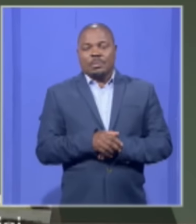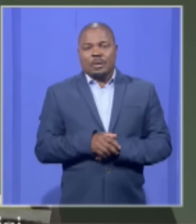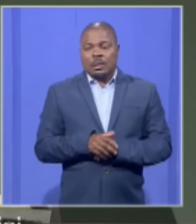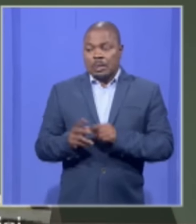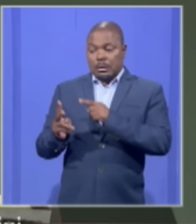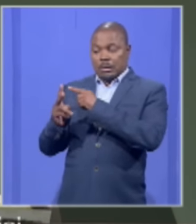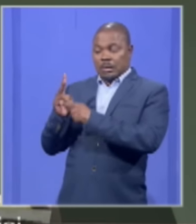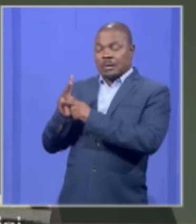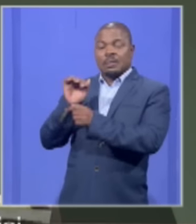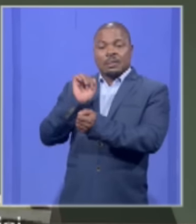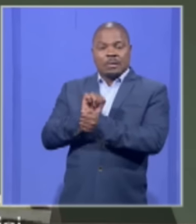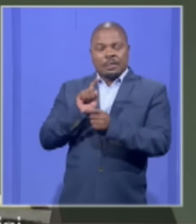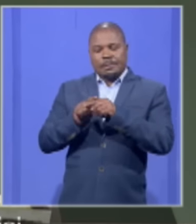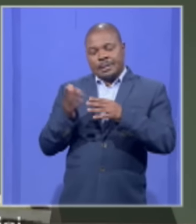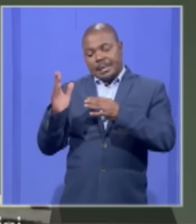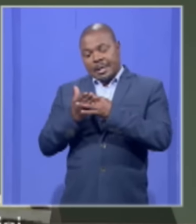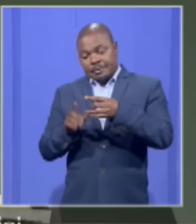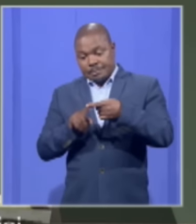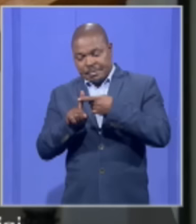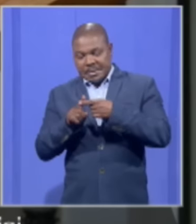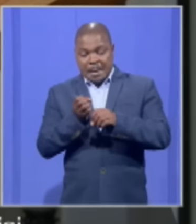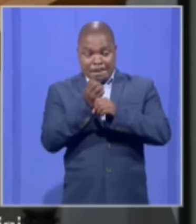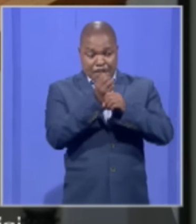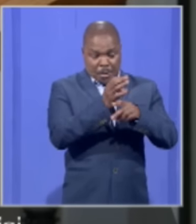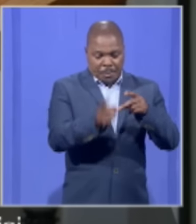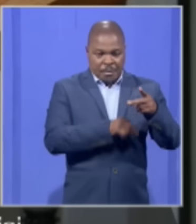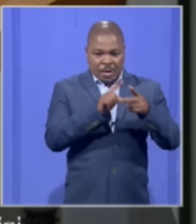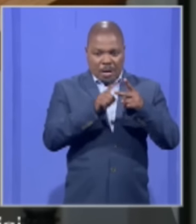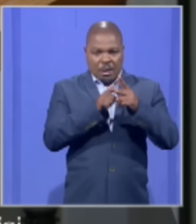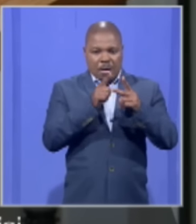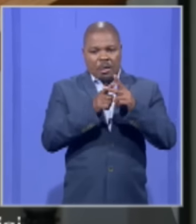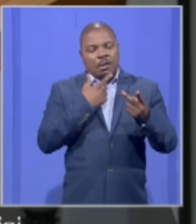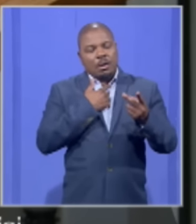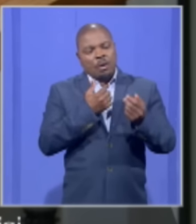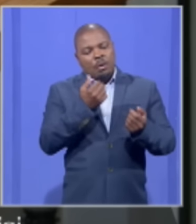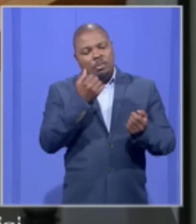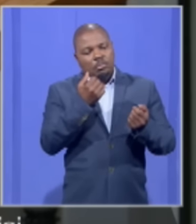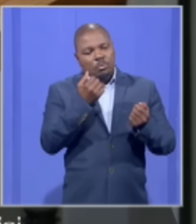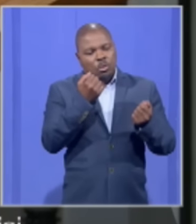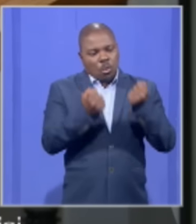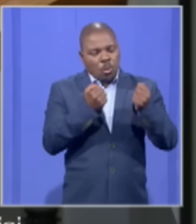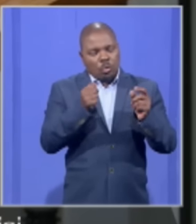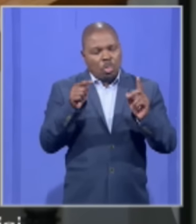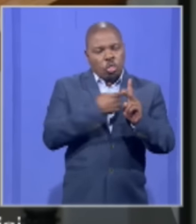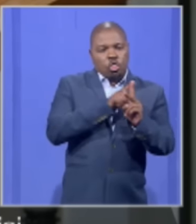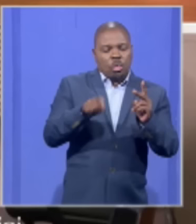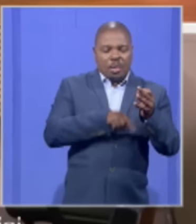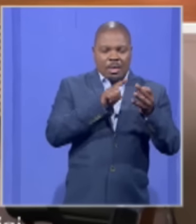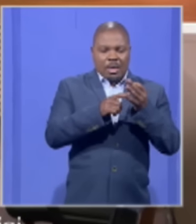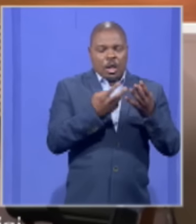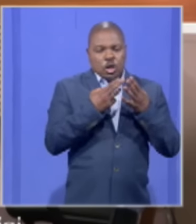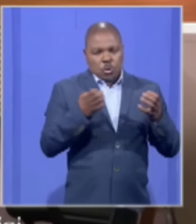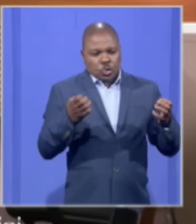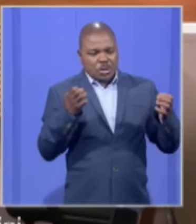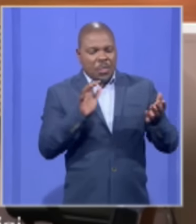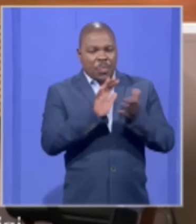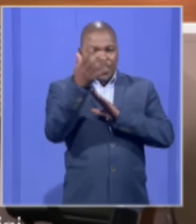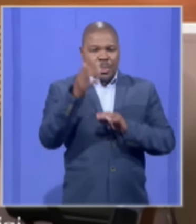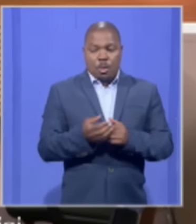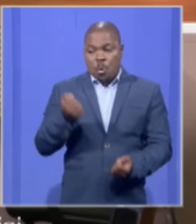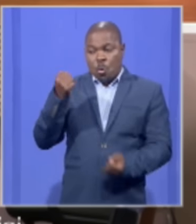ba tobane le diqoso tse agang ka hare ho otla ho sitisa toka ho phethahatswa le tshenyo ya thepa. Nyewe e